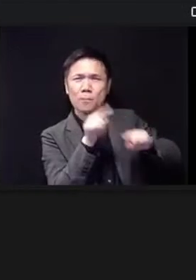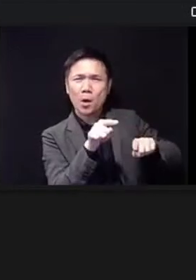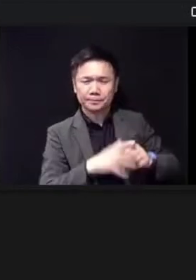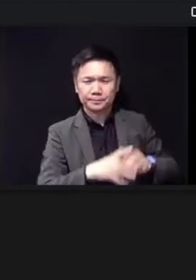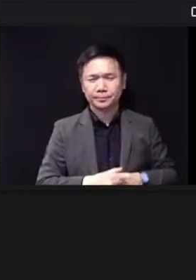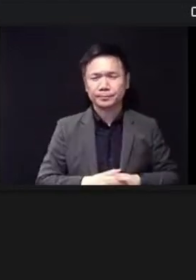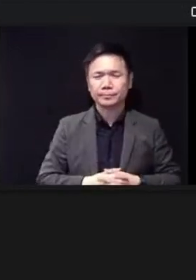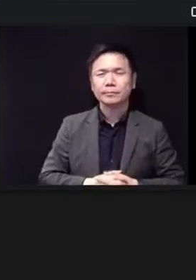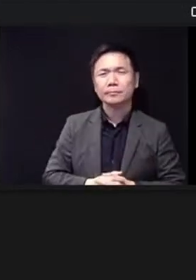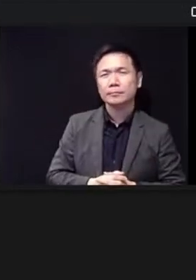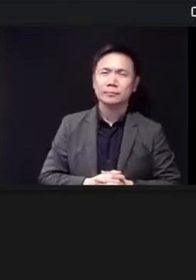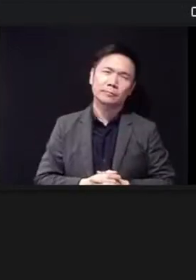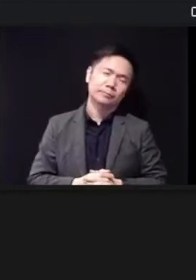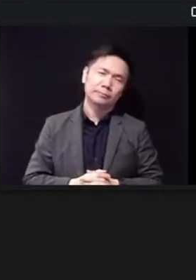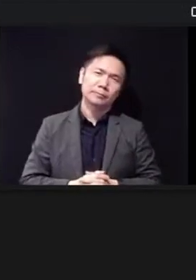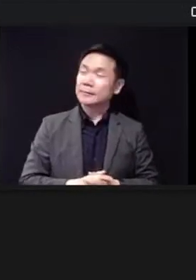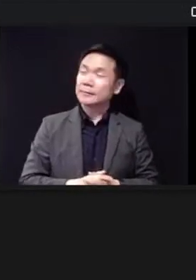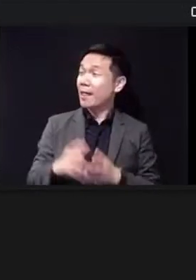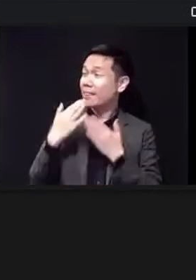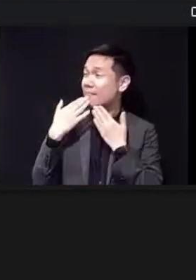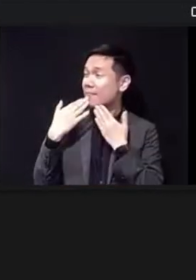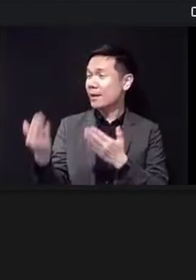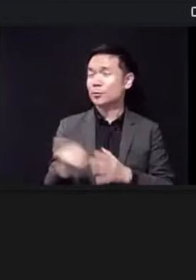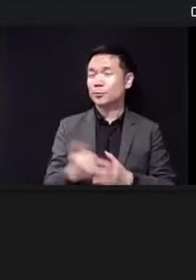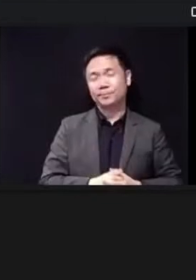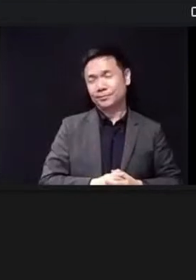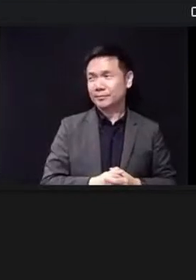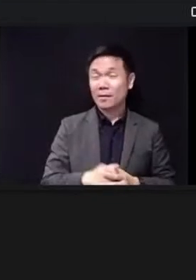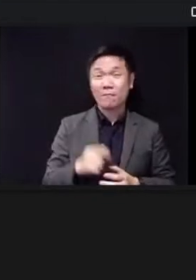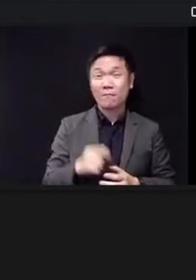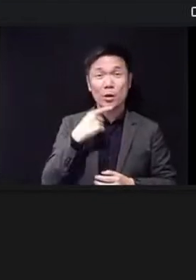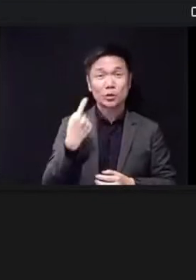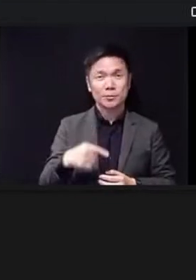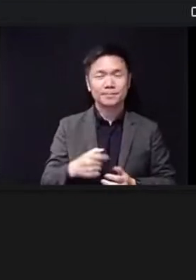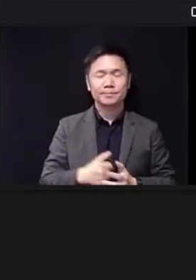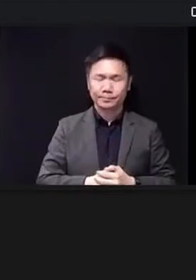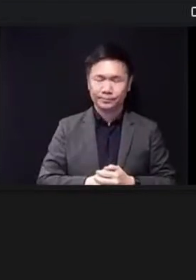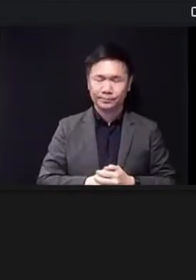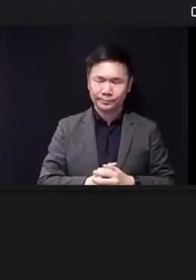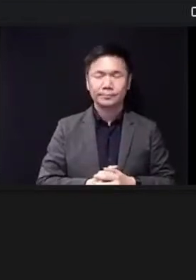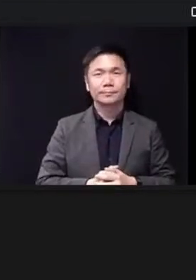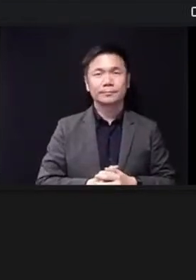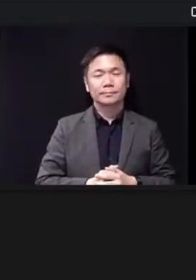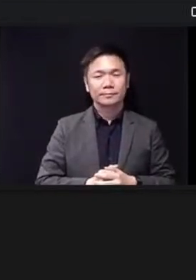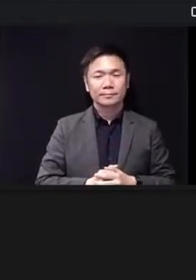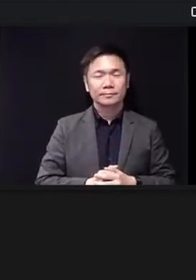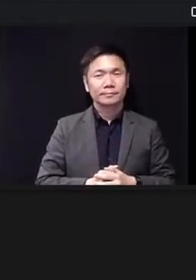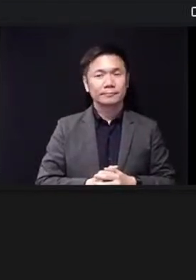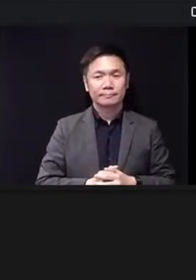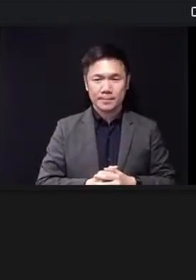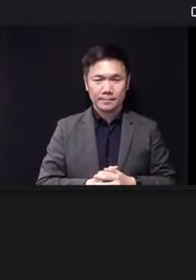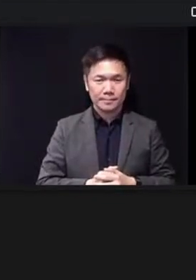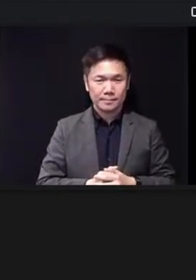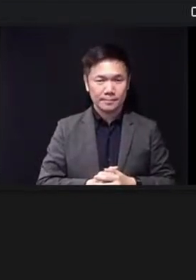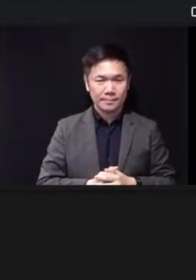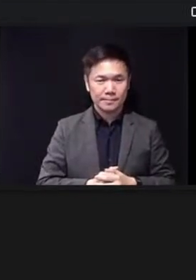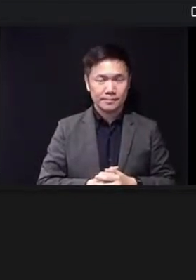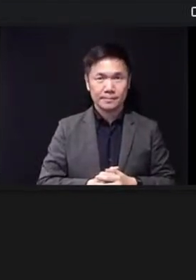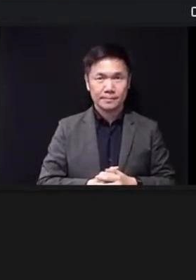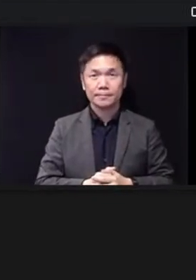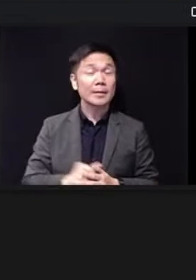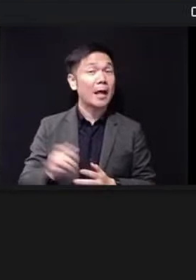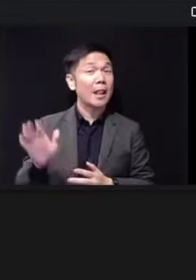Thank you very much to the distinguished delegate from the Russian Federation. May I know if there are other